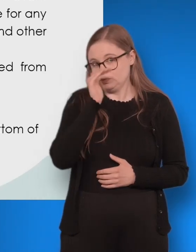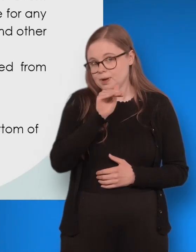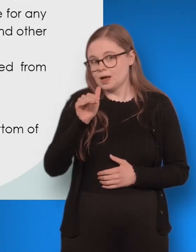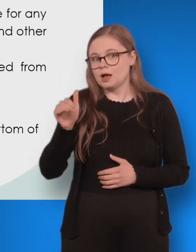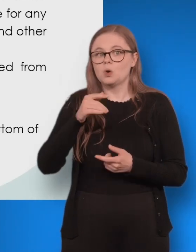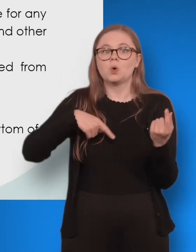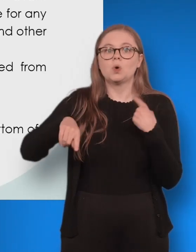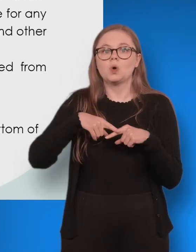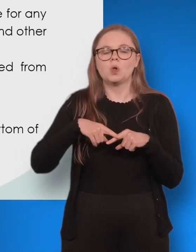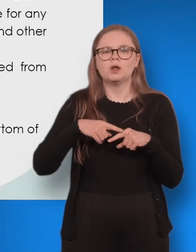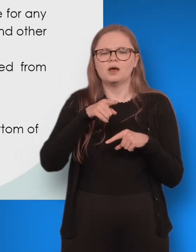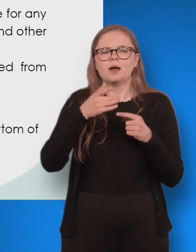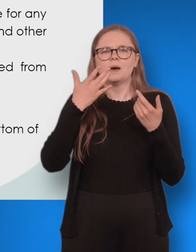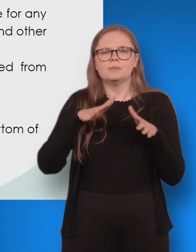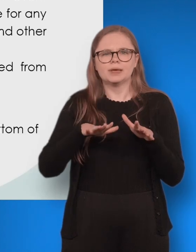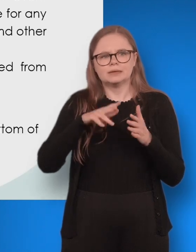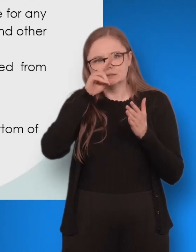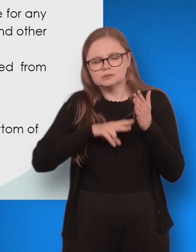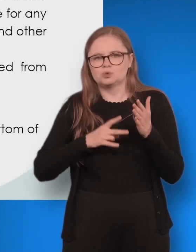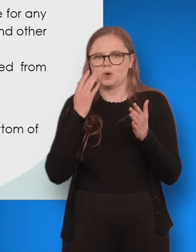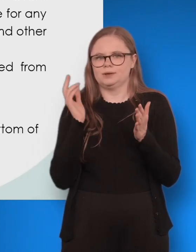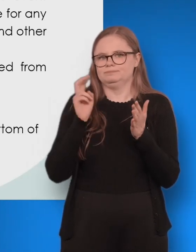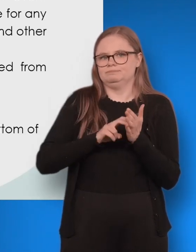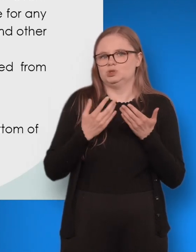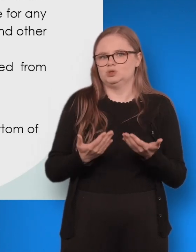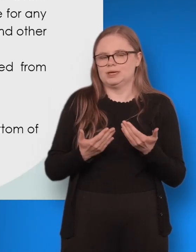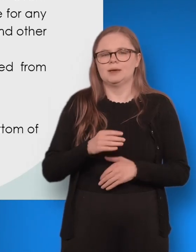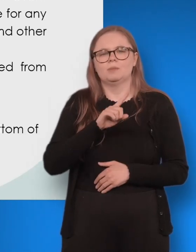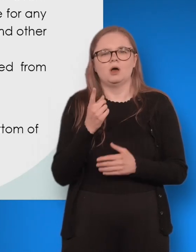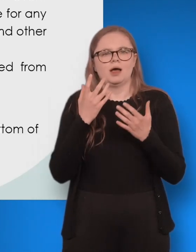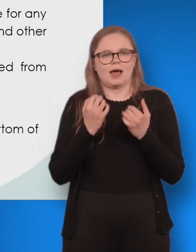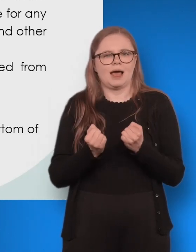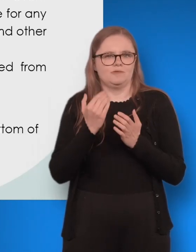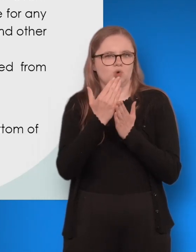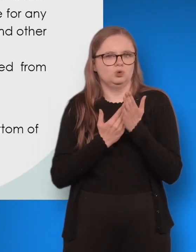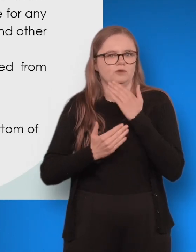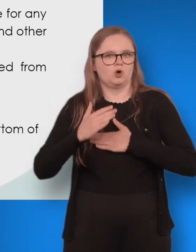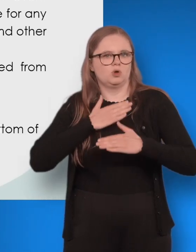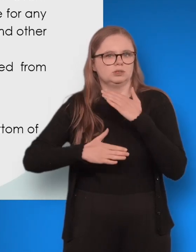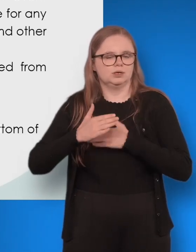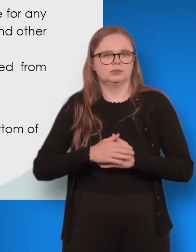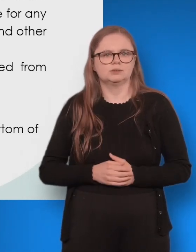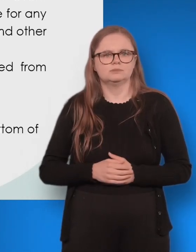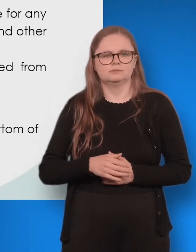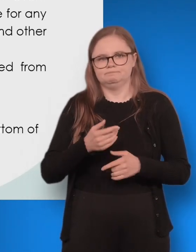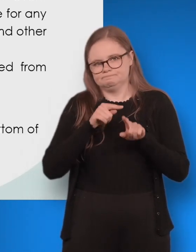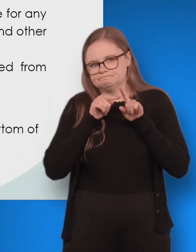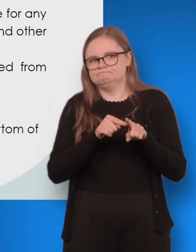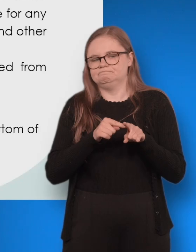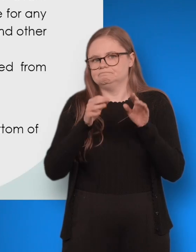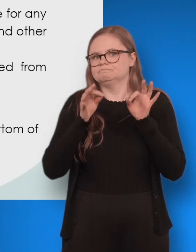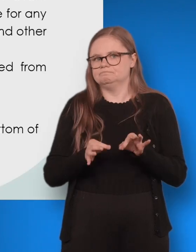you, you'll have been aware of this when you signed up to the webinar. We do have a code of conduct. We adhere to this very